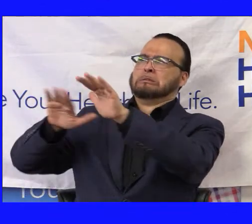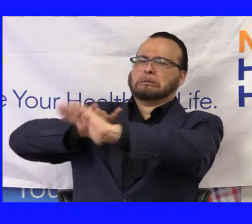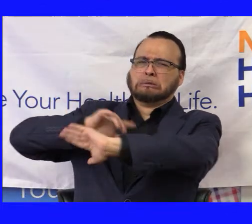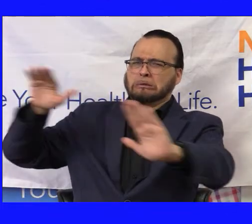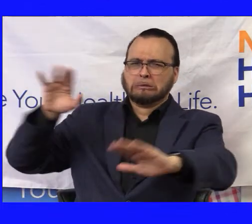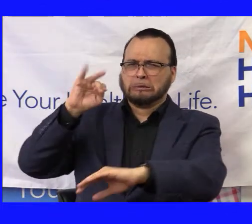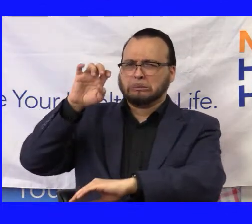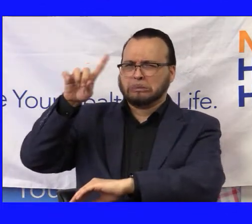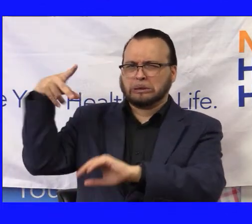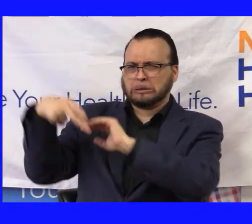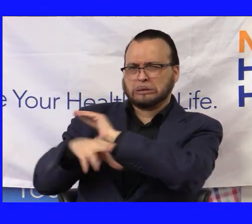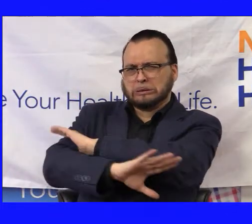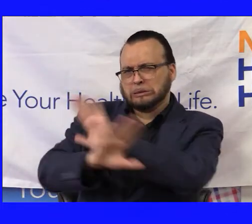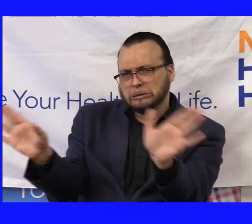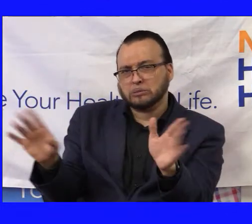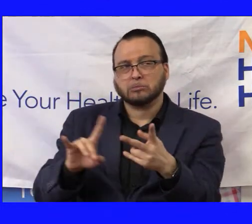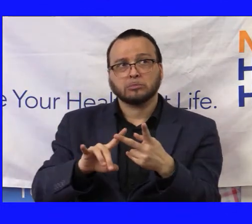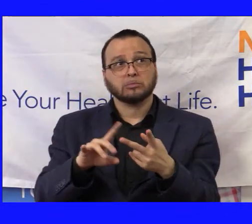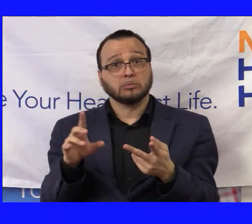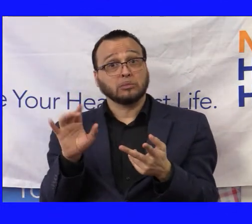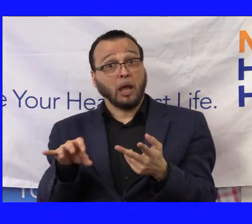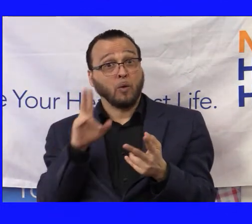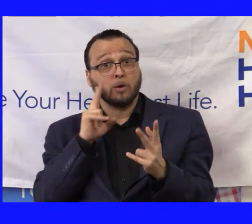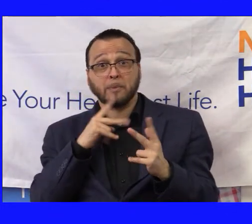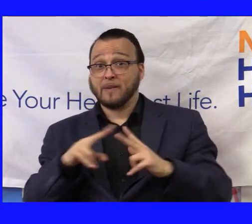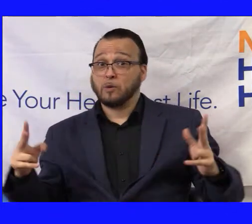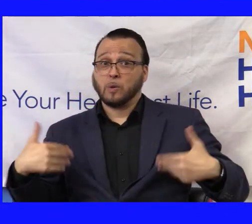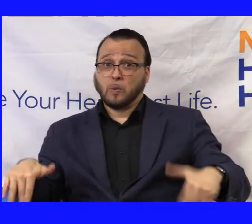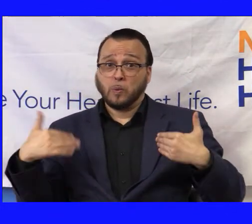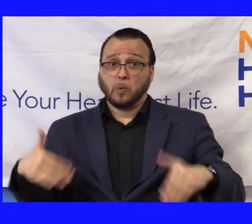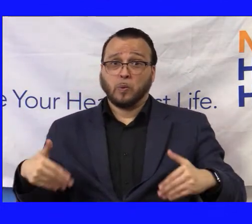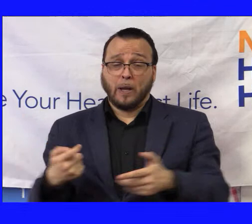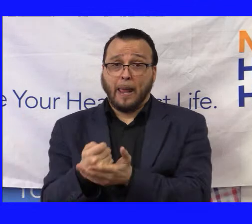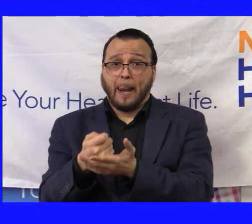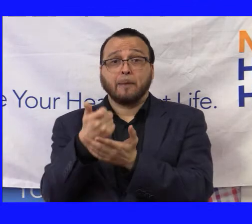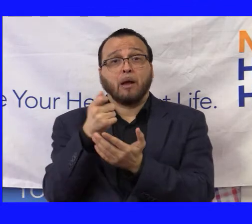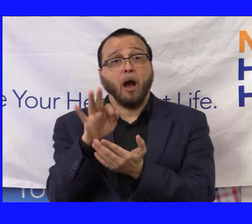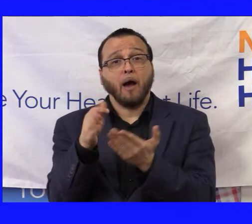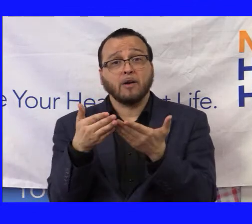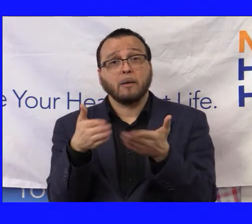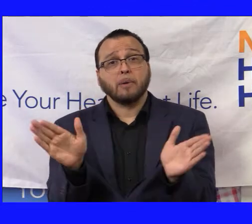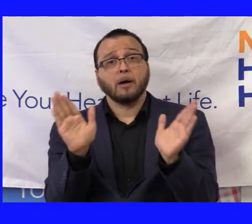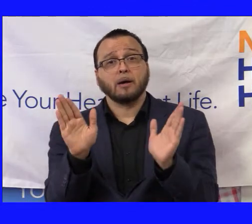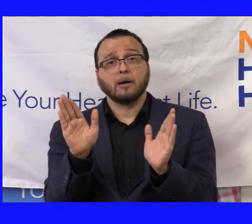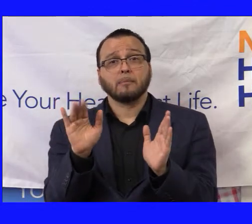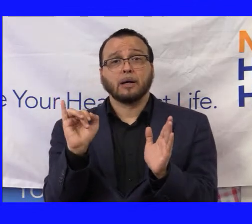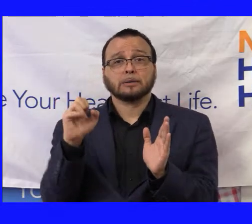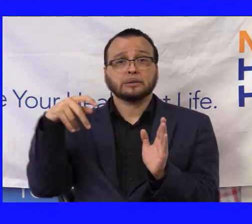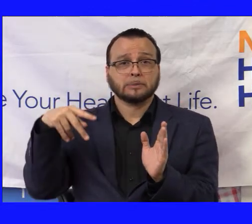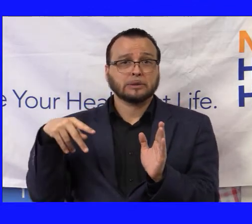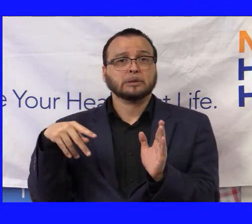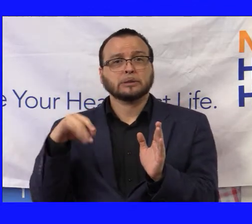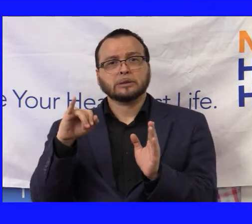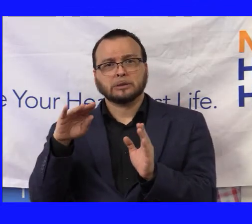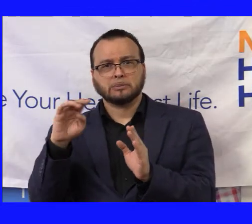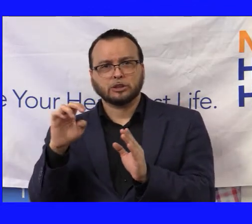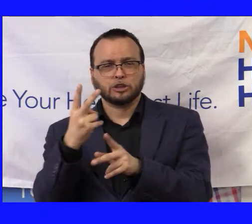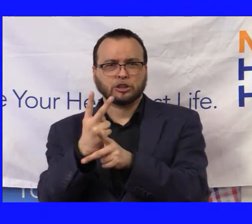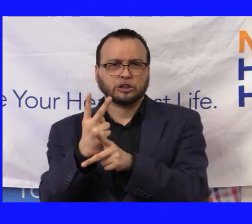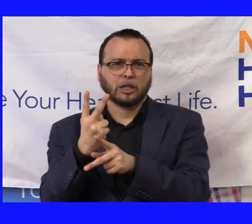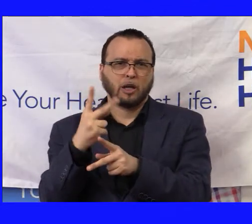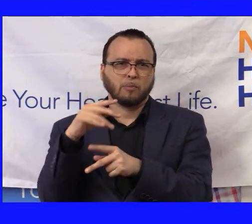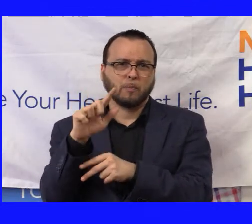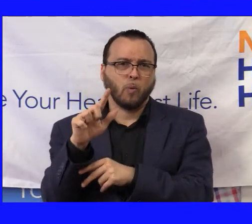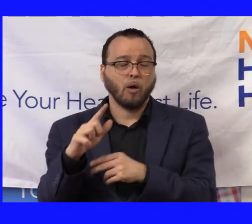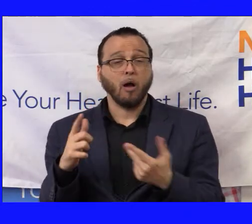cut, what would have been a very significant elimination of the public ICP or indigent care pool. There was,